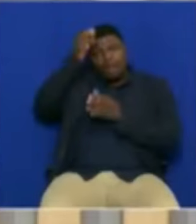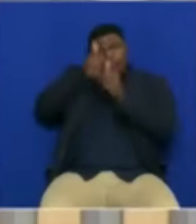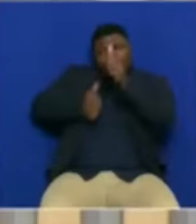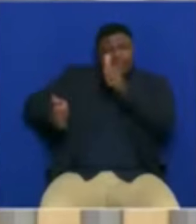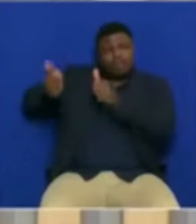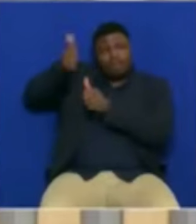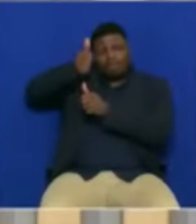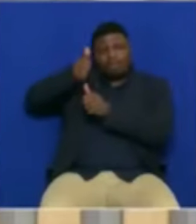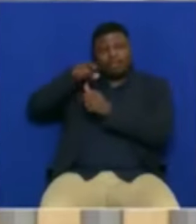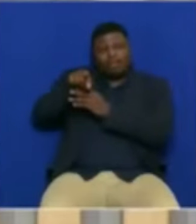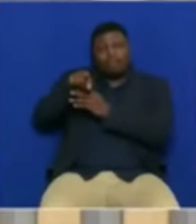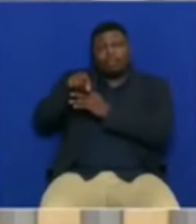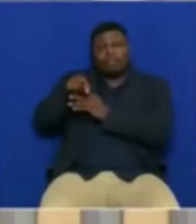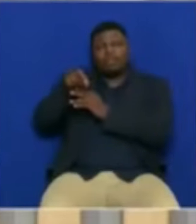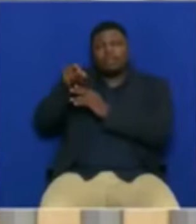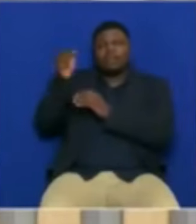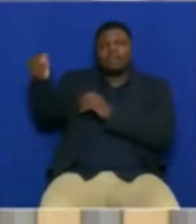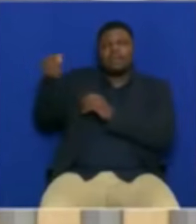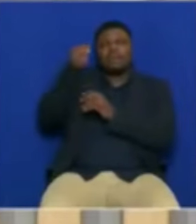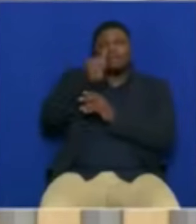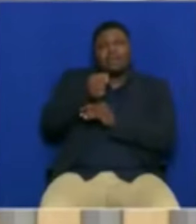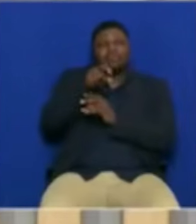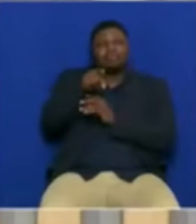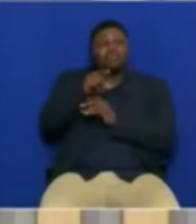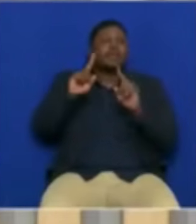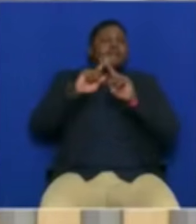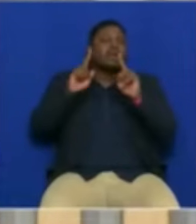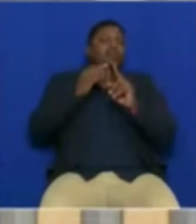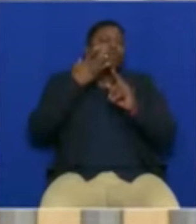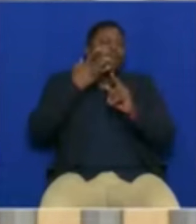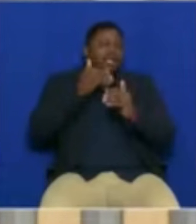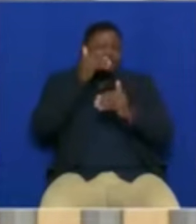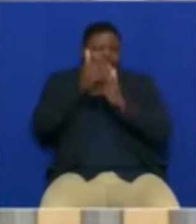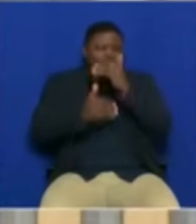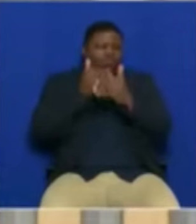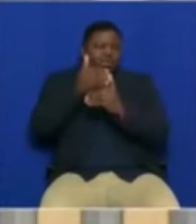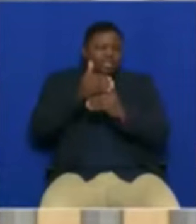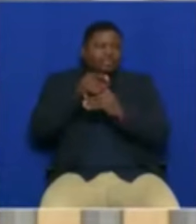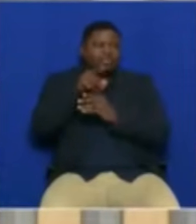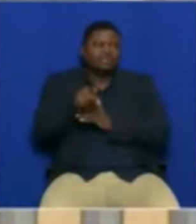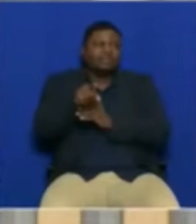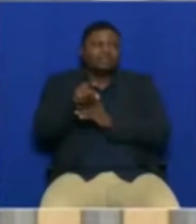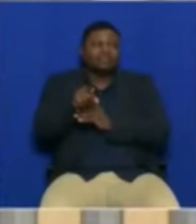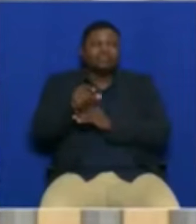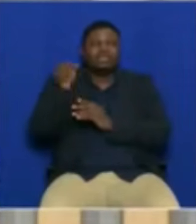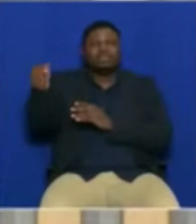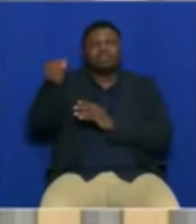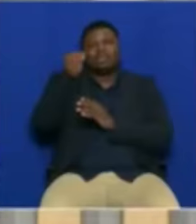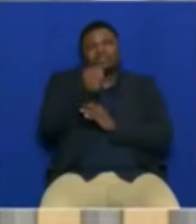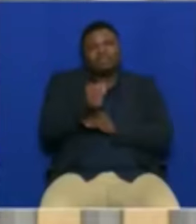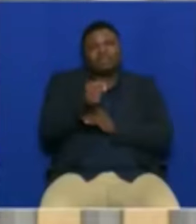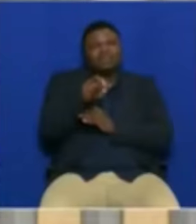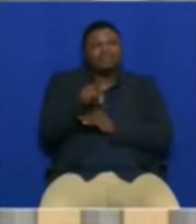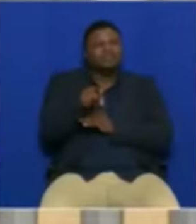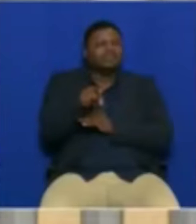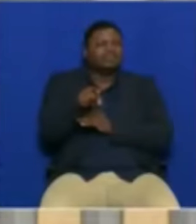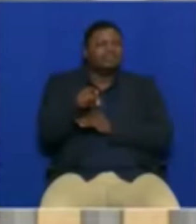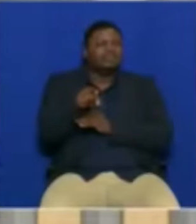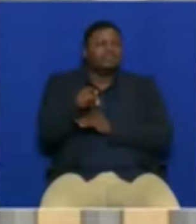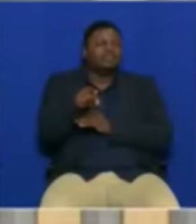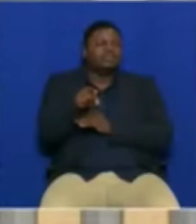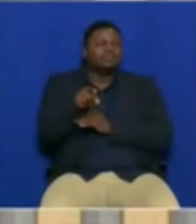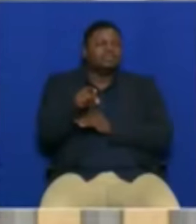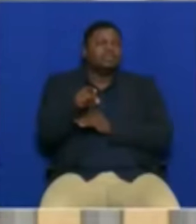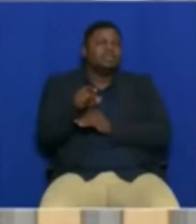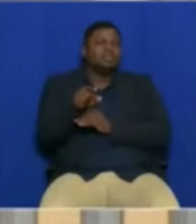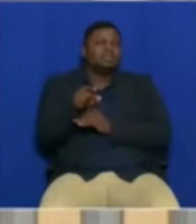irregularly, processes were manipulated, appointments too were manipulated in the sense that there